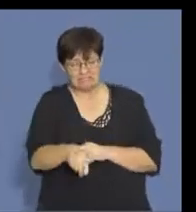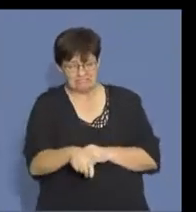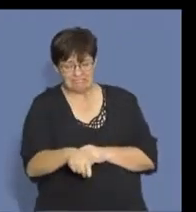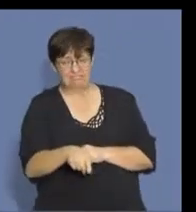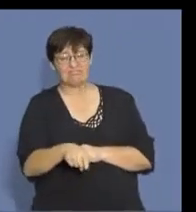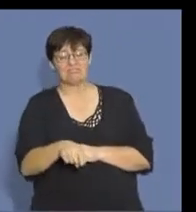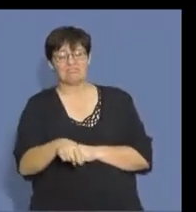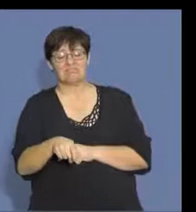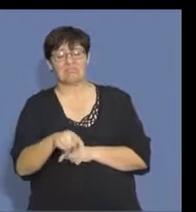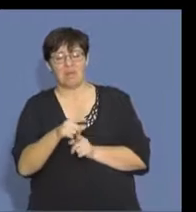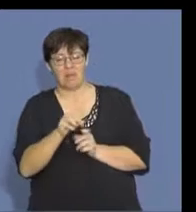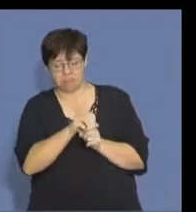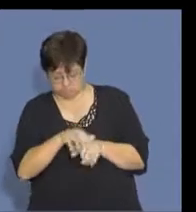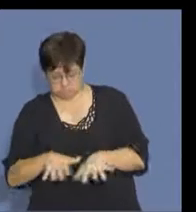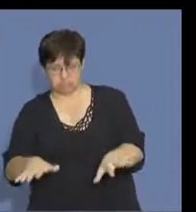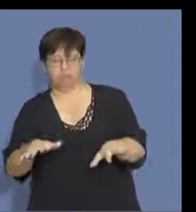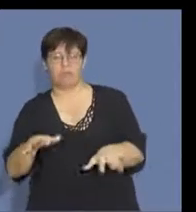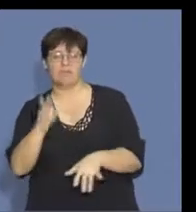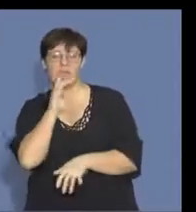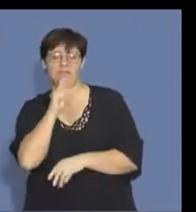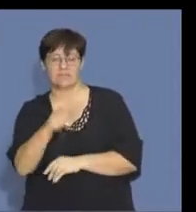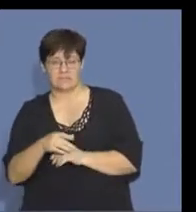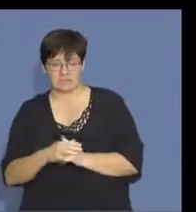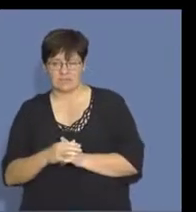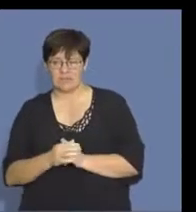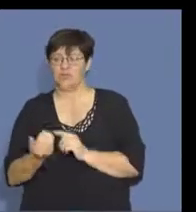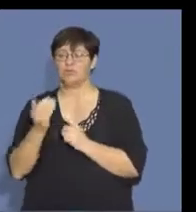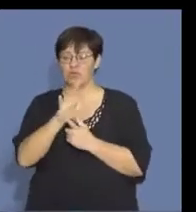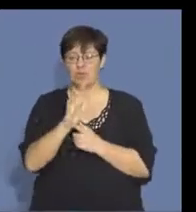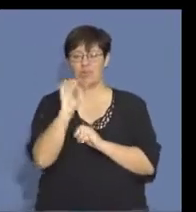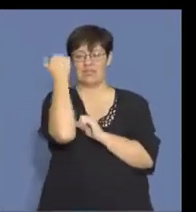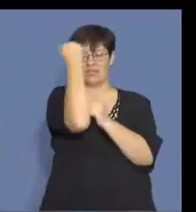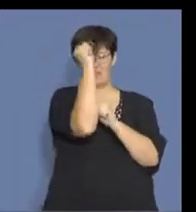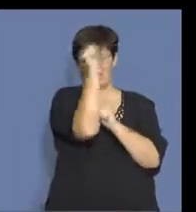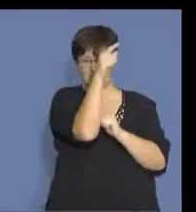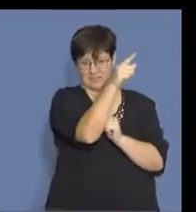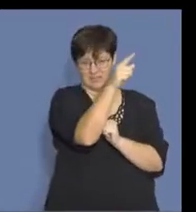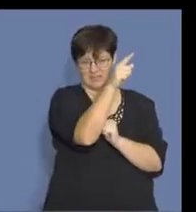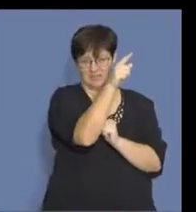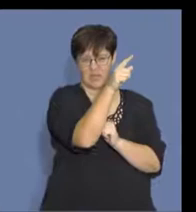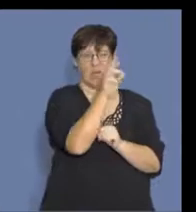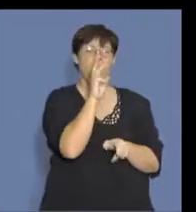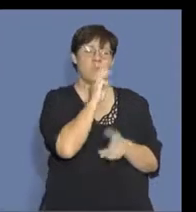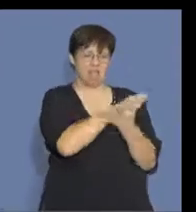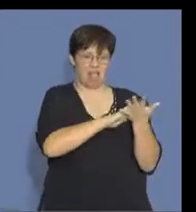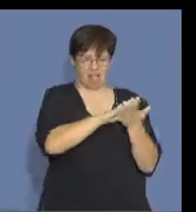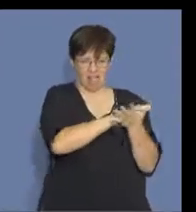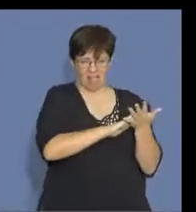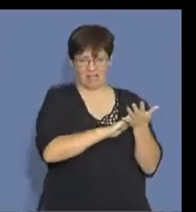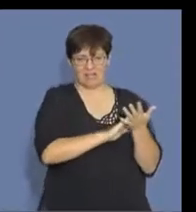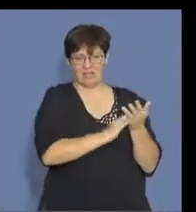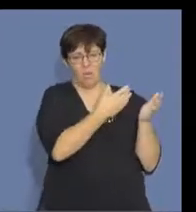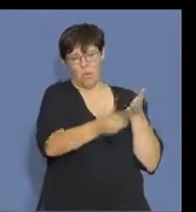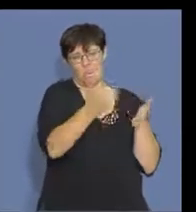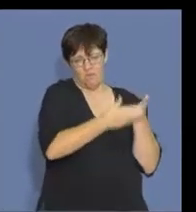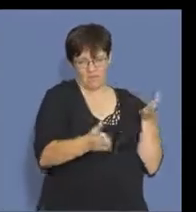and these then enter water bodies. So here's an image that's showing you industrial runoff of sewage, which could